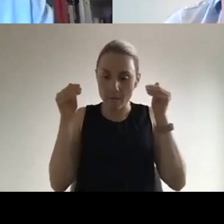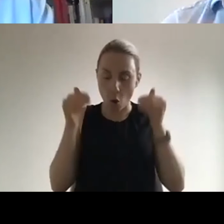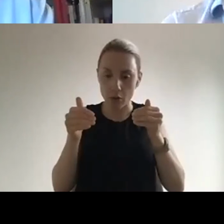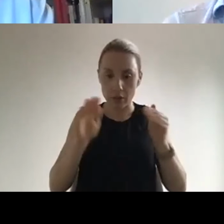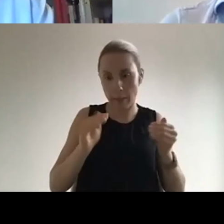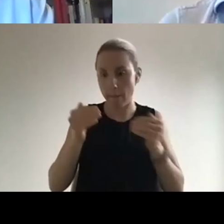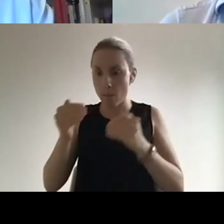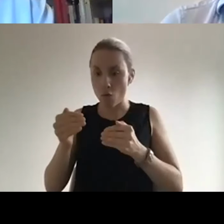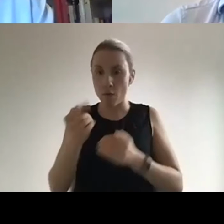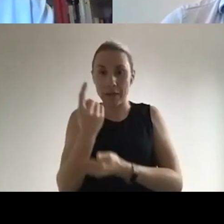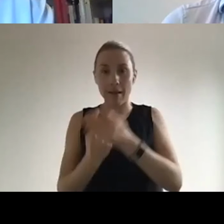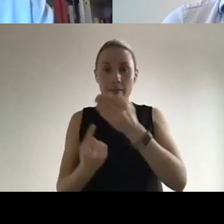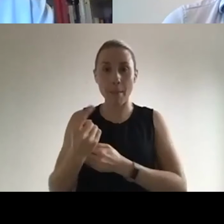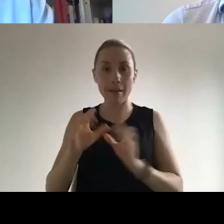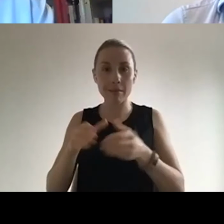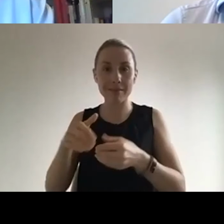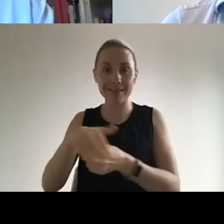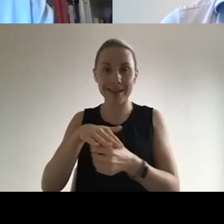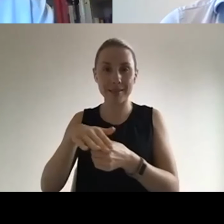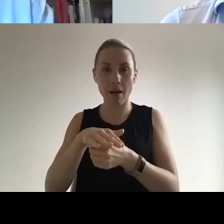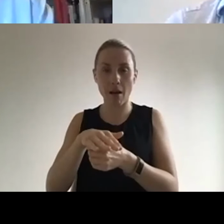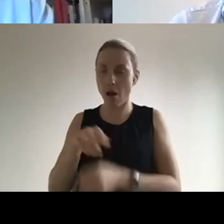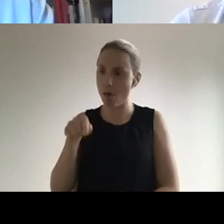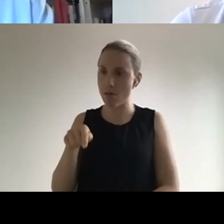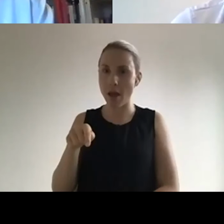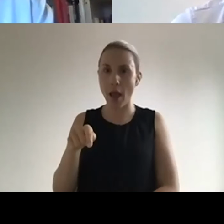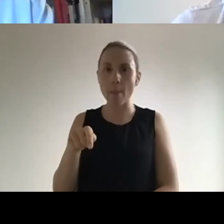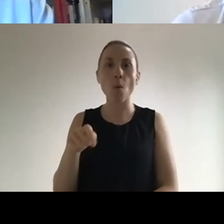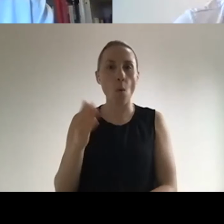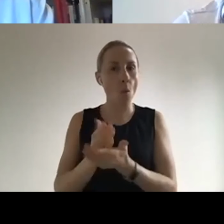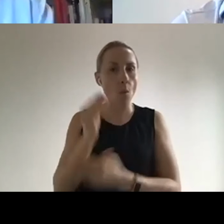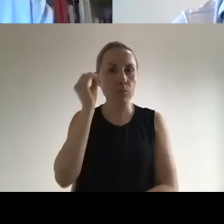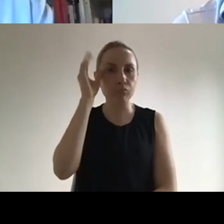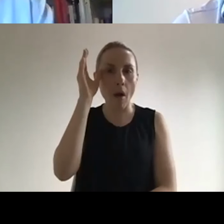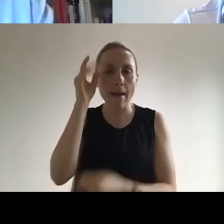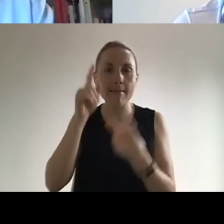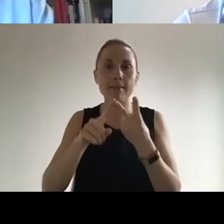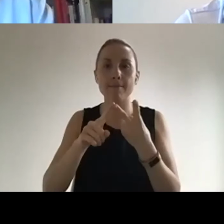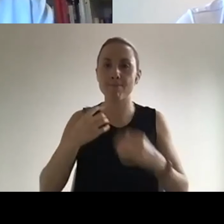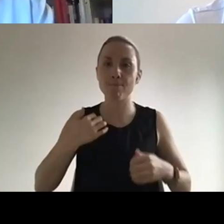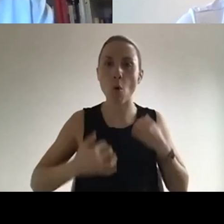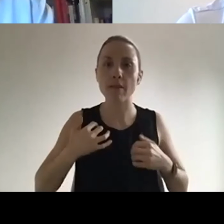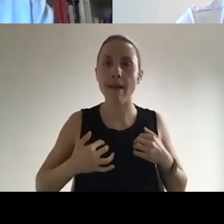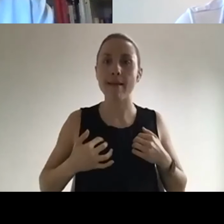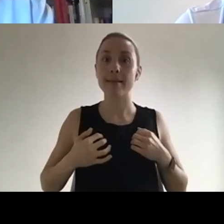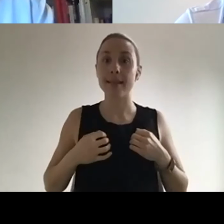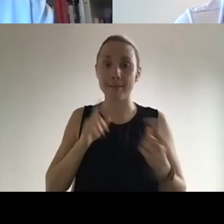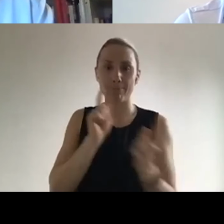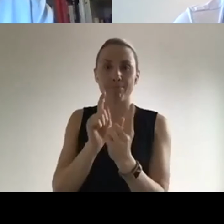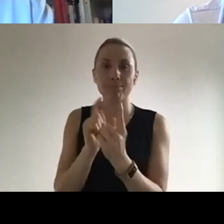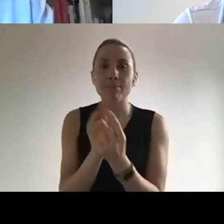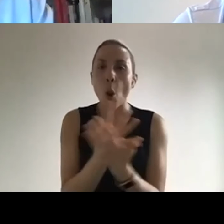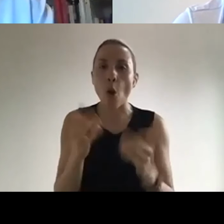they are very bright, very motivated. They're seeing a lot of patients. They're using very